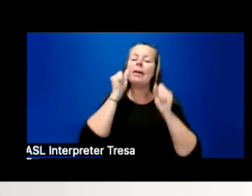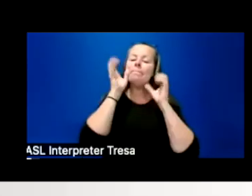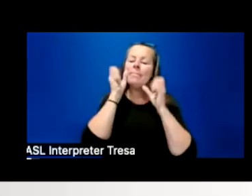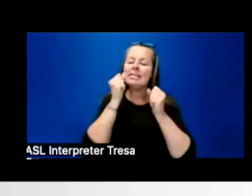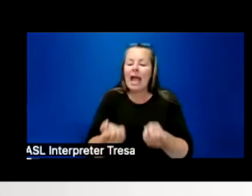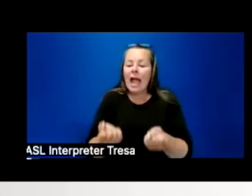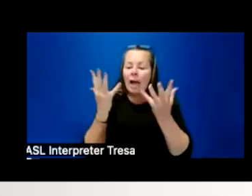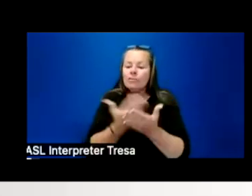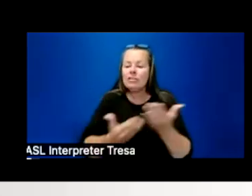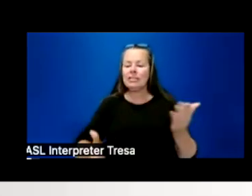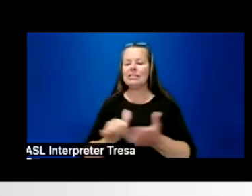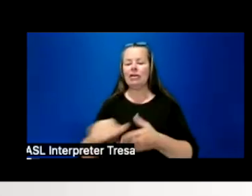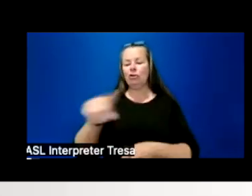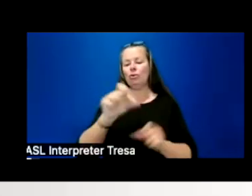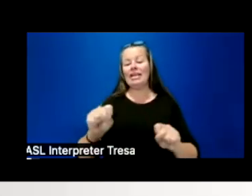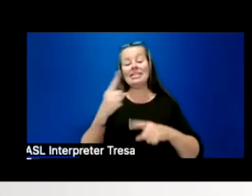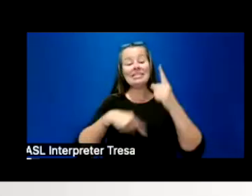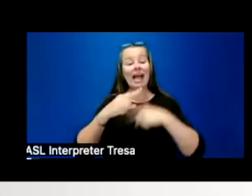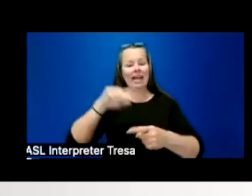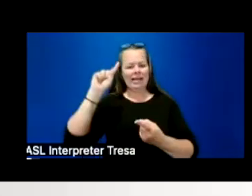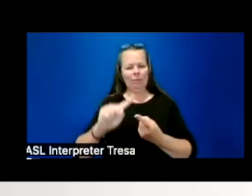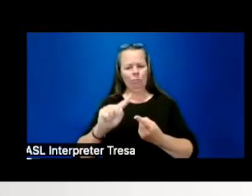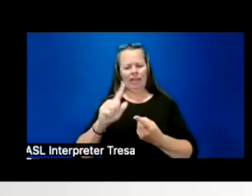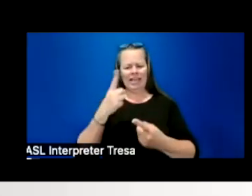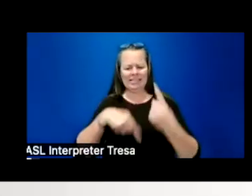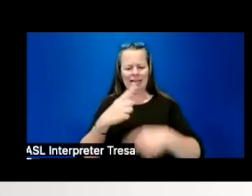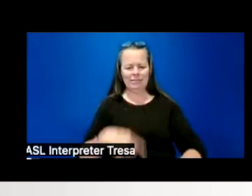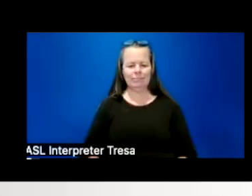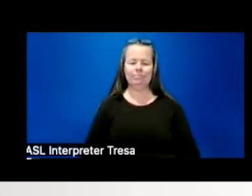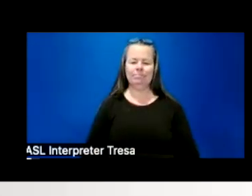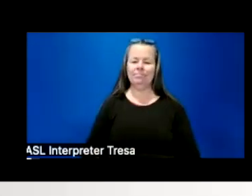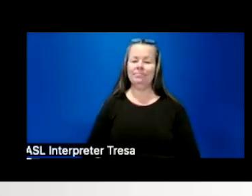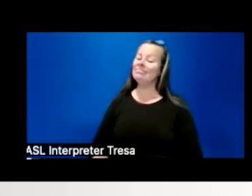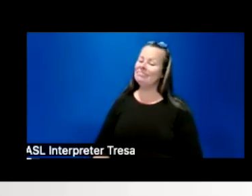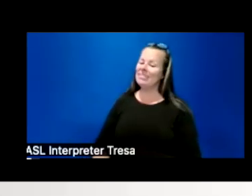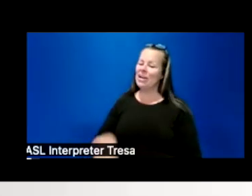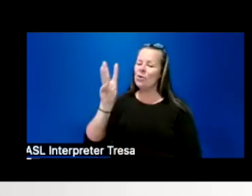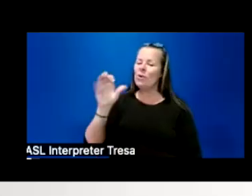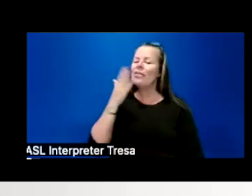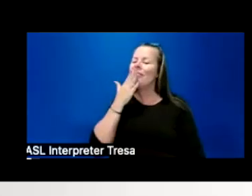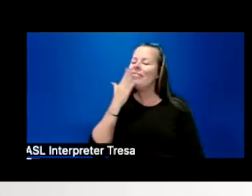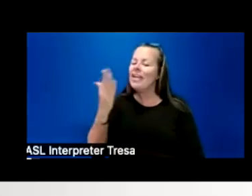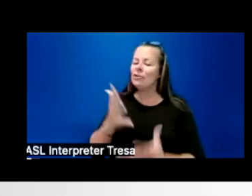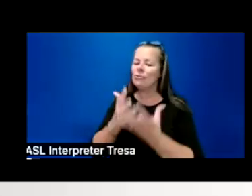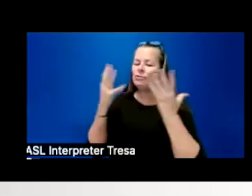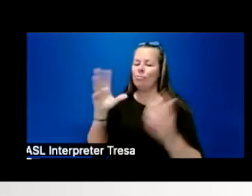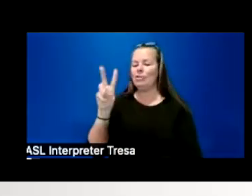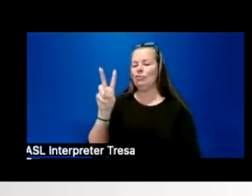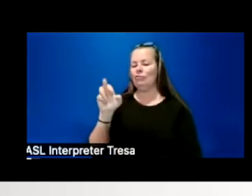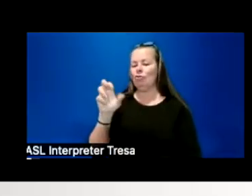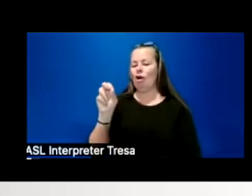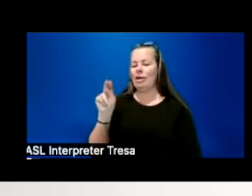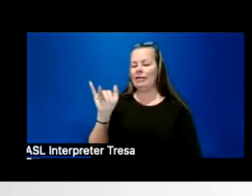a few time. Yeah. Well, thank you so much, Veronica. I love